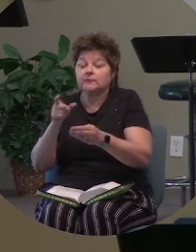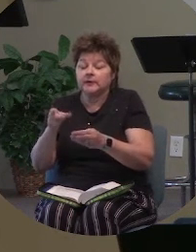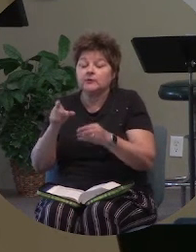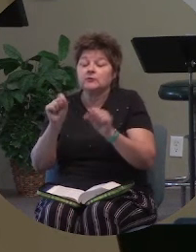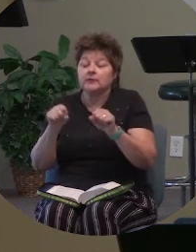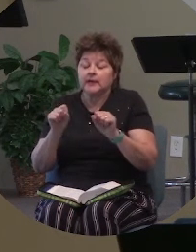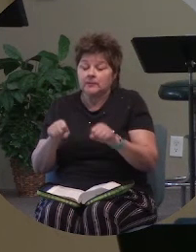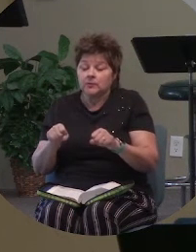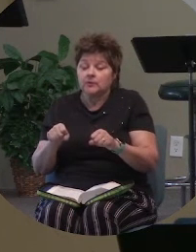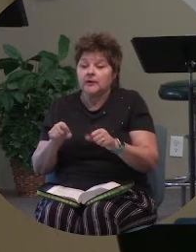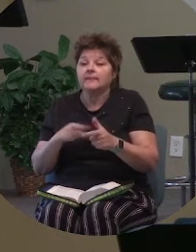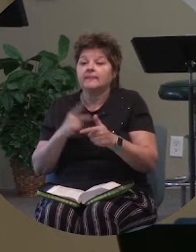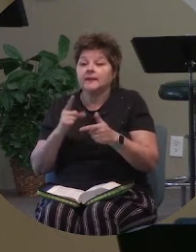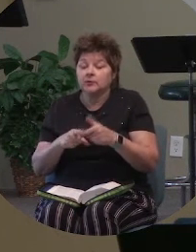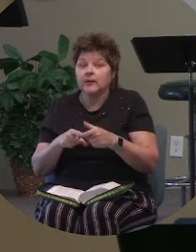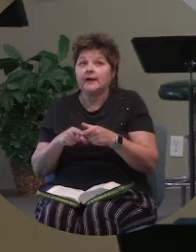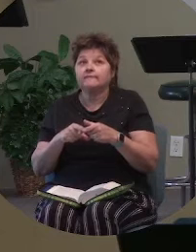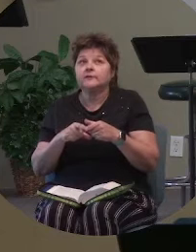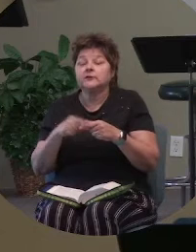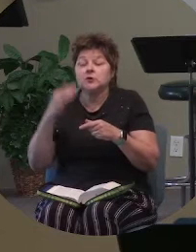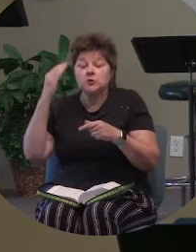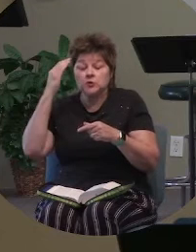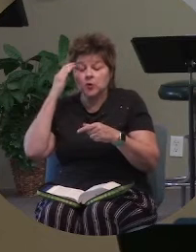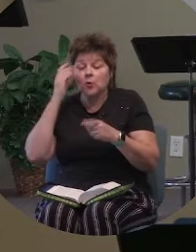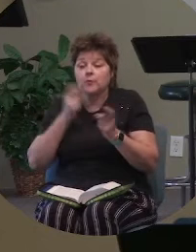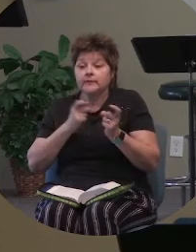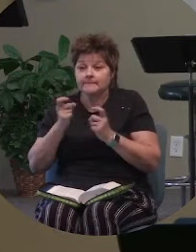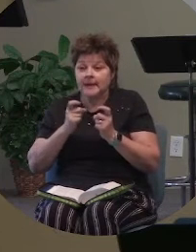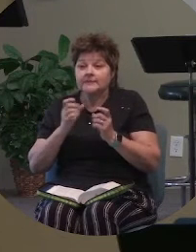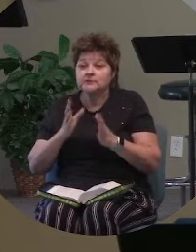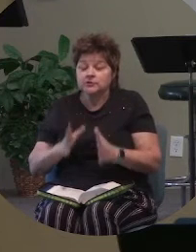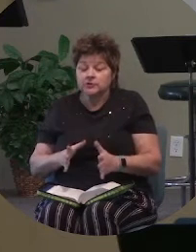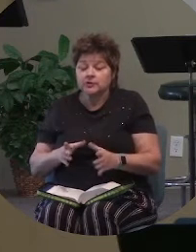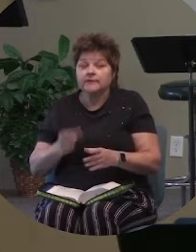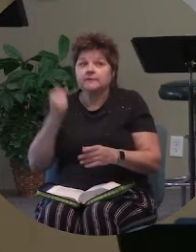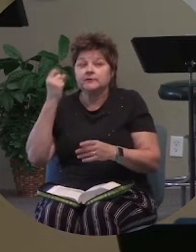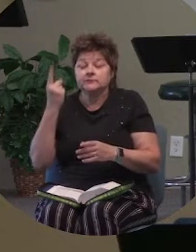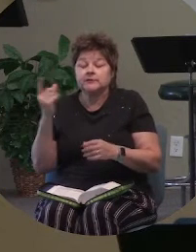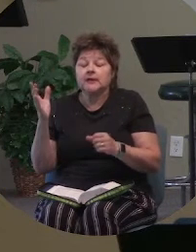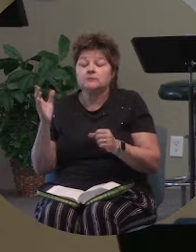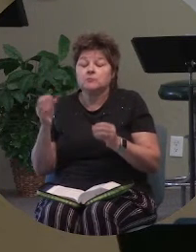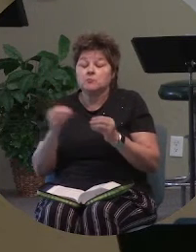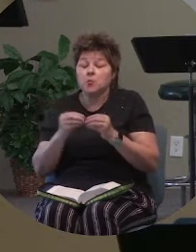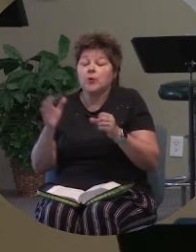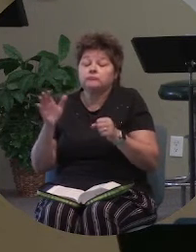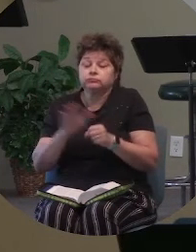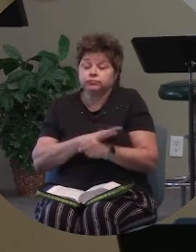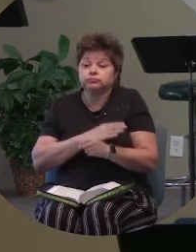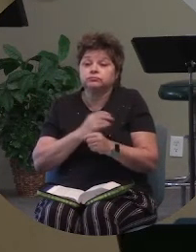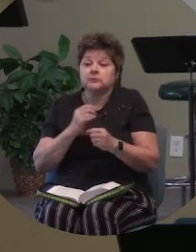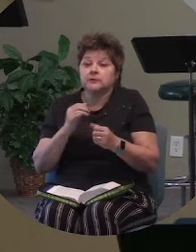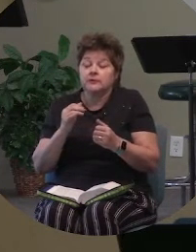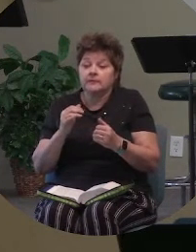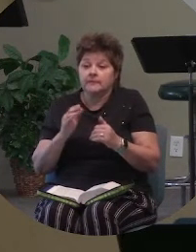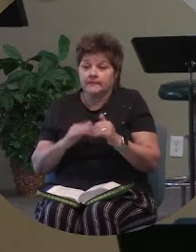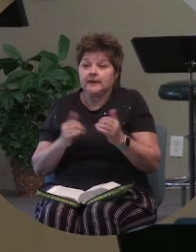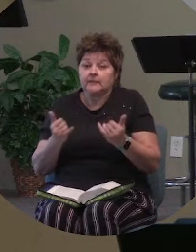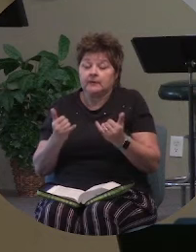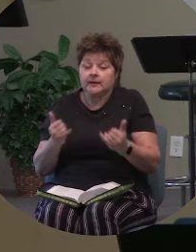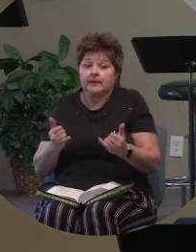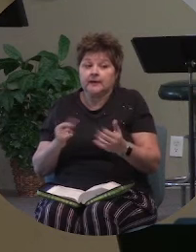master. You got to know the master. You got to understand more fully than what you understand. And it can begin right